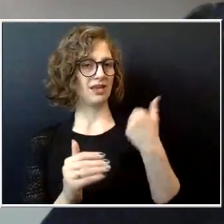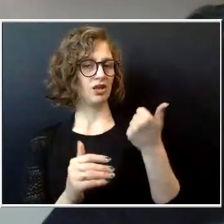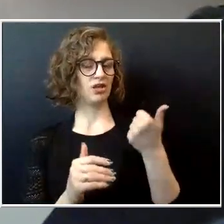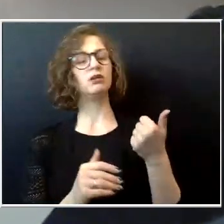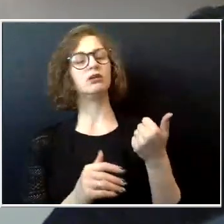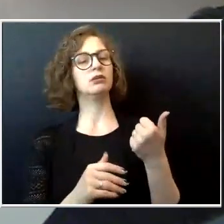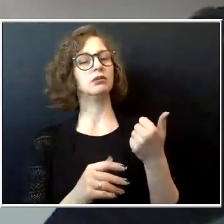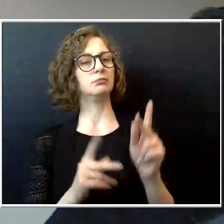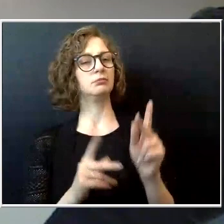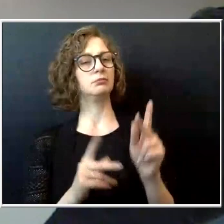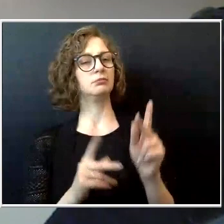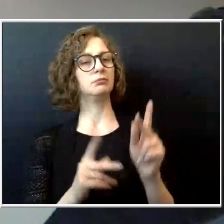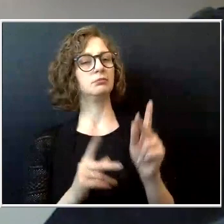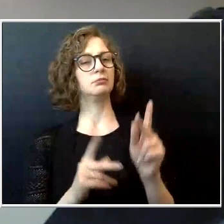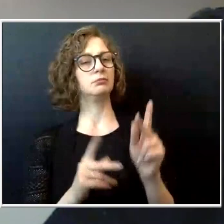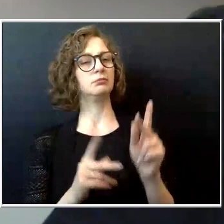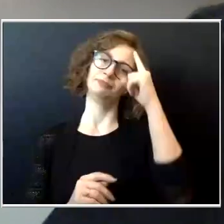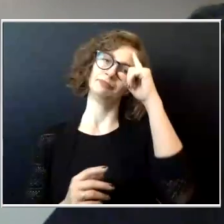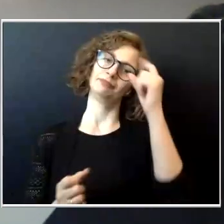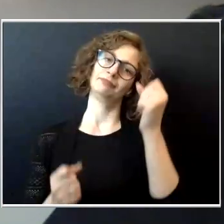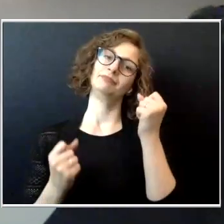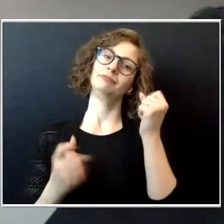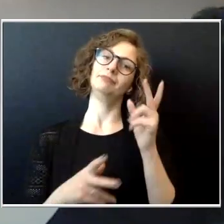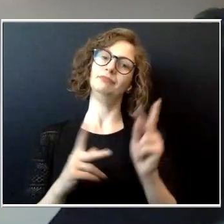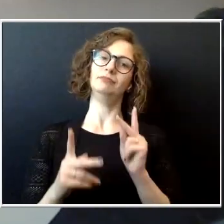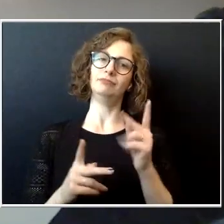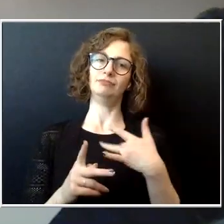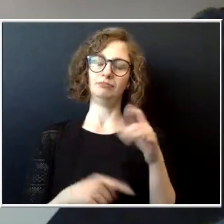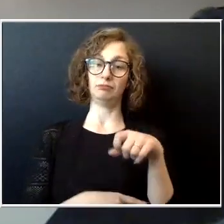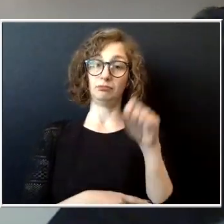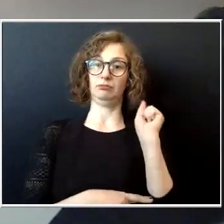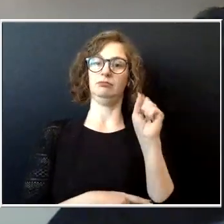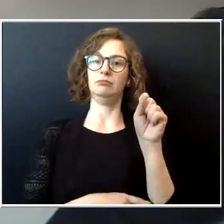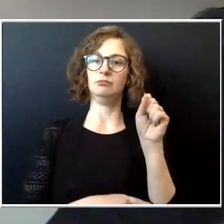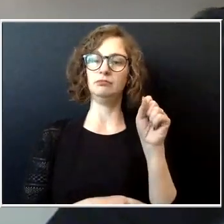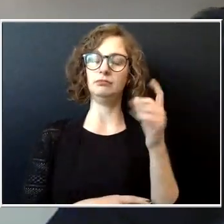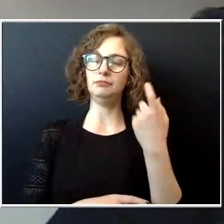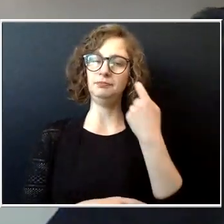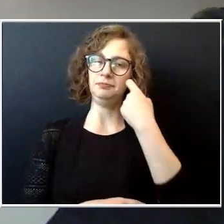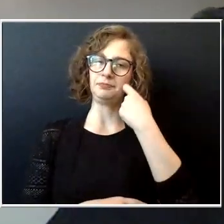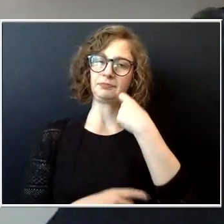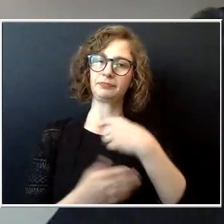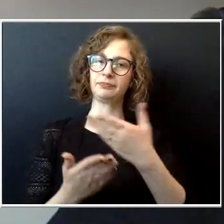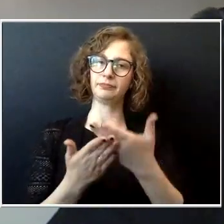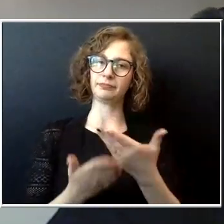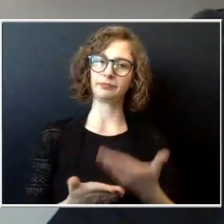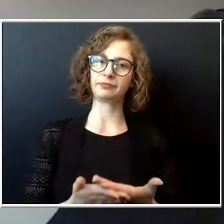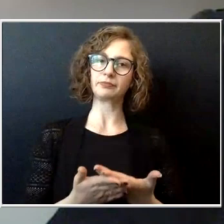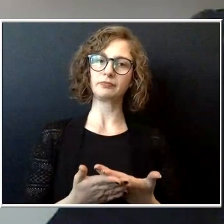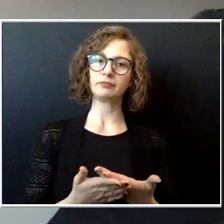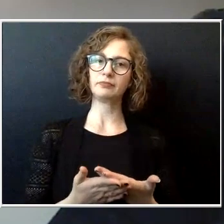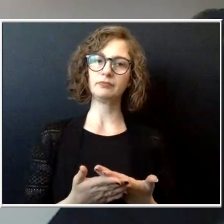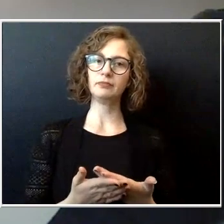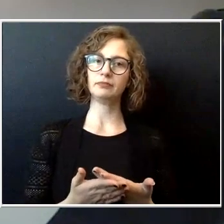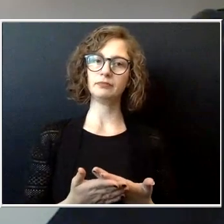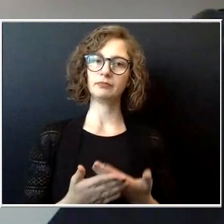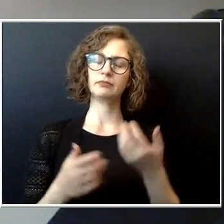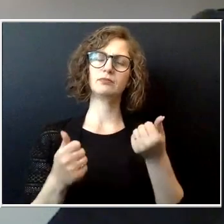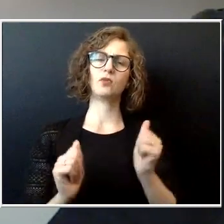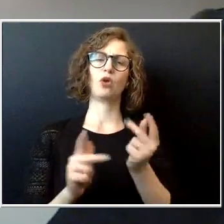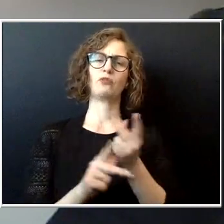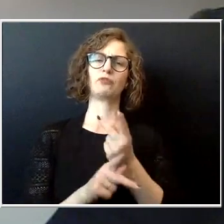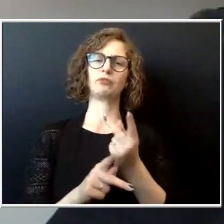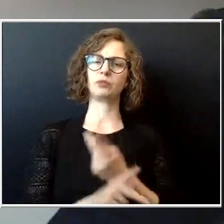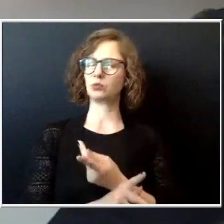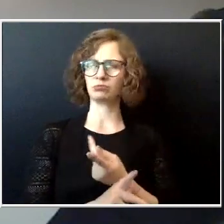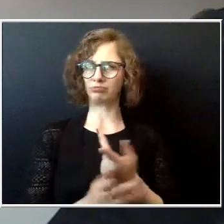I think a lot of people are taken aback by these recent data as well, trying to figure out what it is.